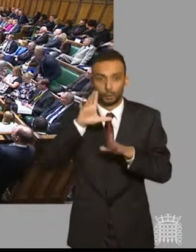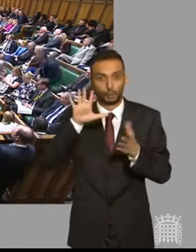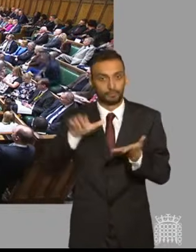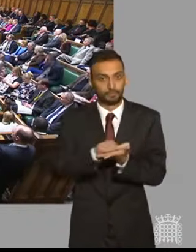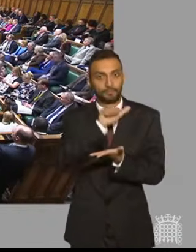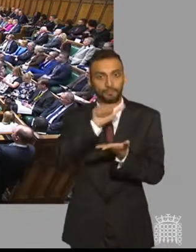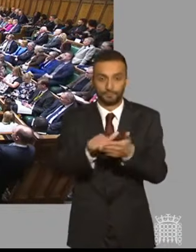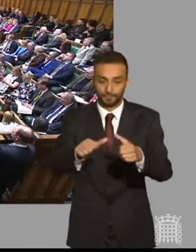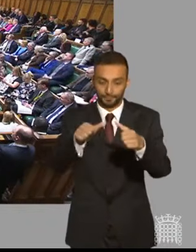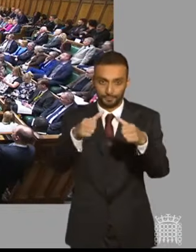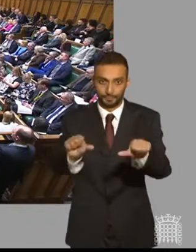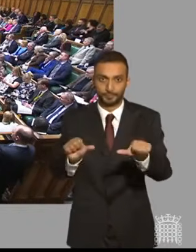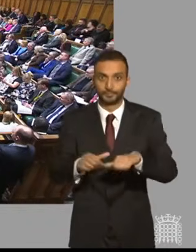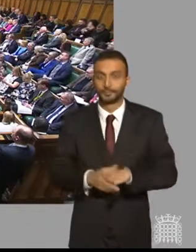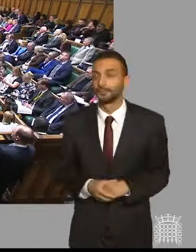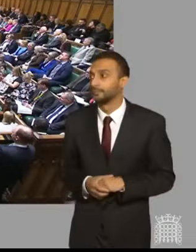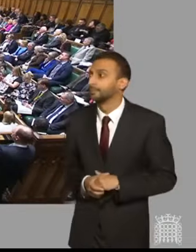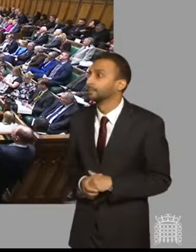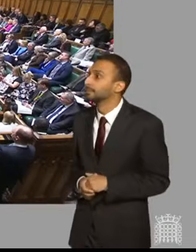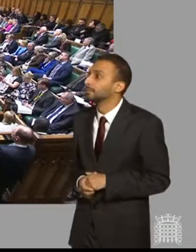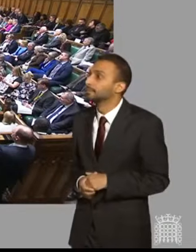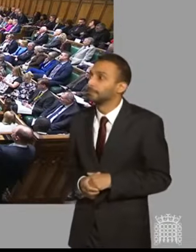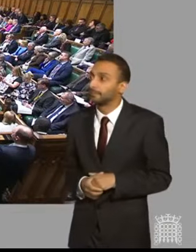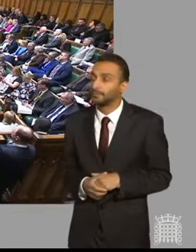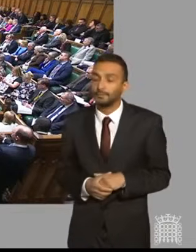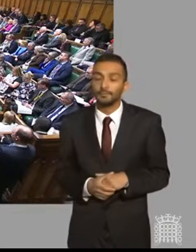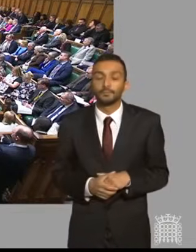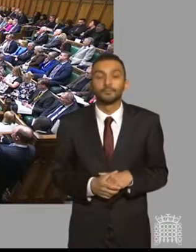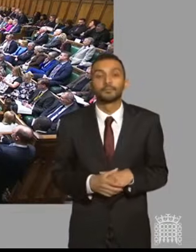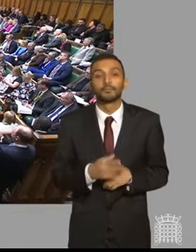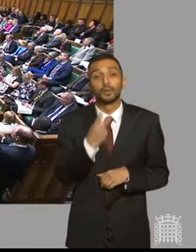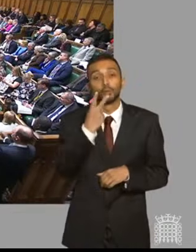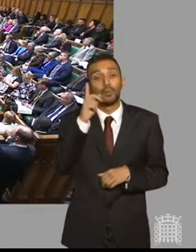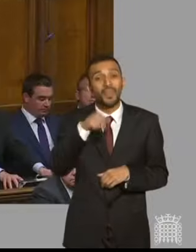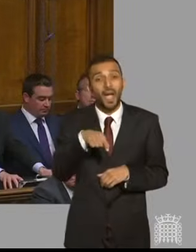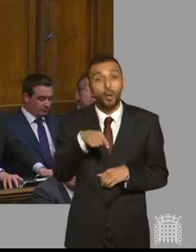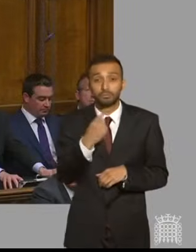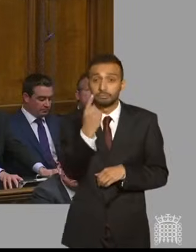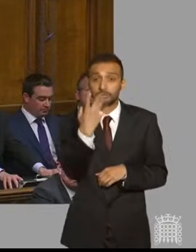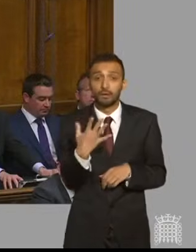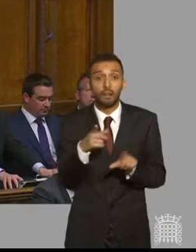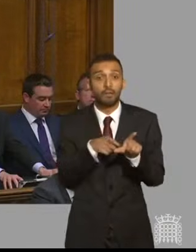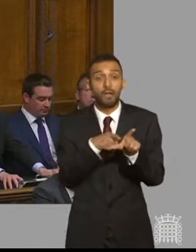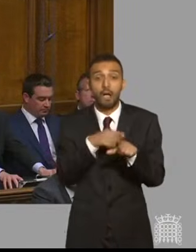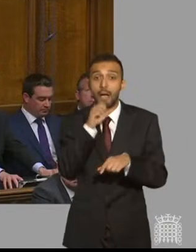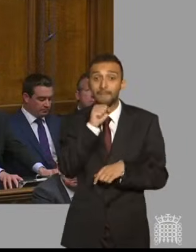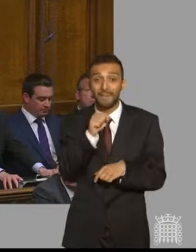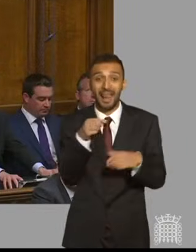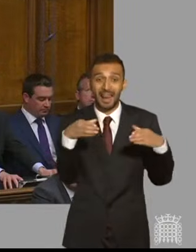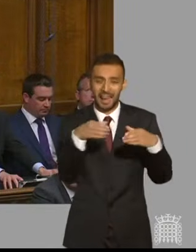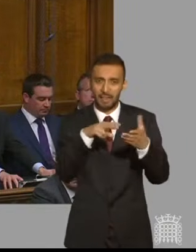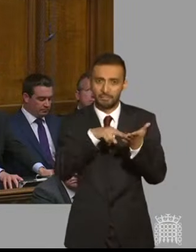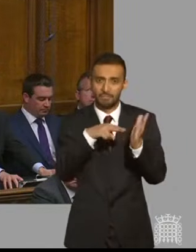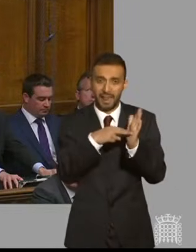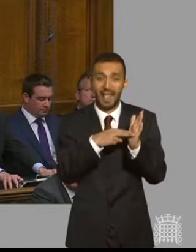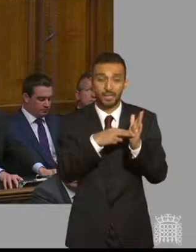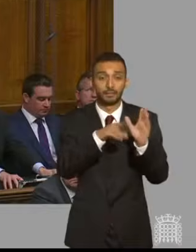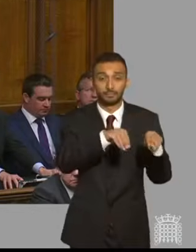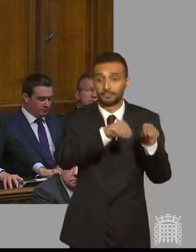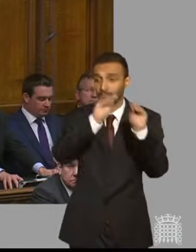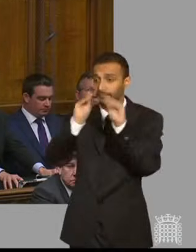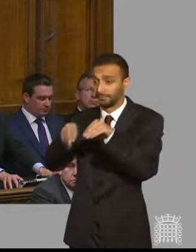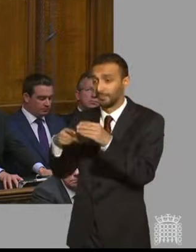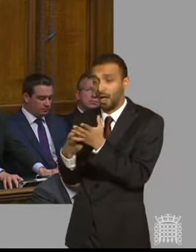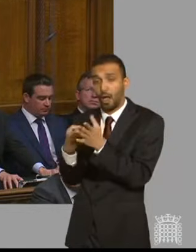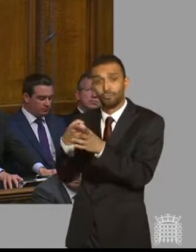young men who have come here illegally to soon be housed just 3 miles from the centre of Lincoln at RAF Scampton in my right honourable friend's constituency of Gainsborough, if the